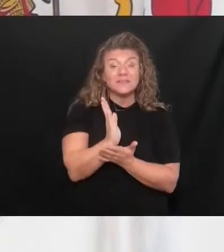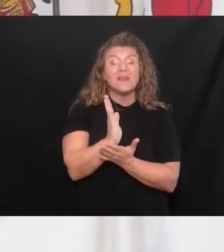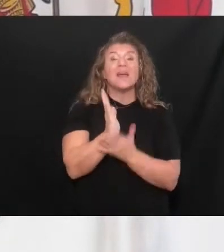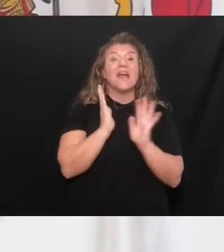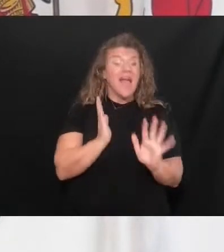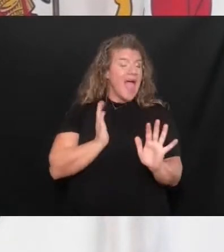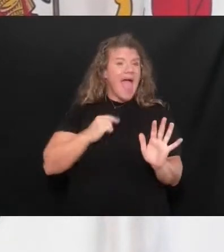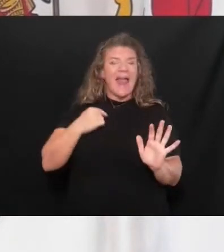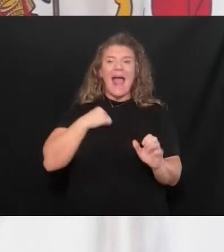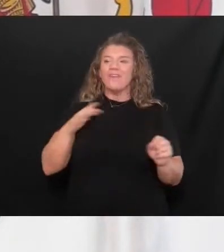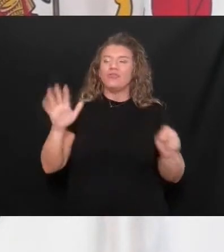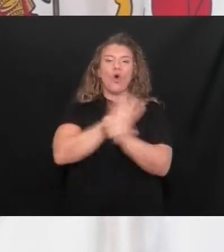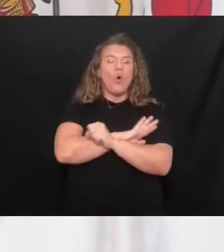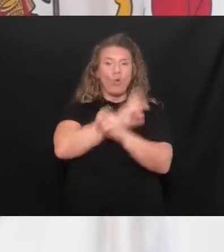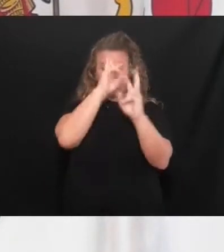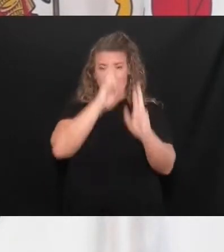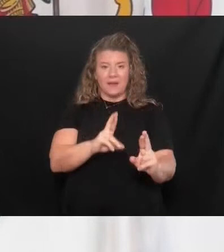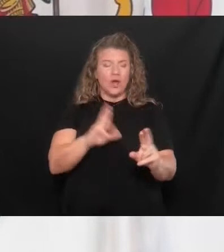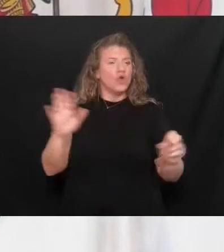have total respect.